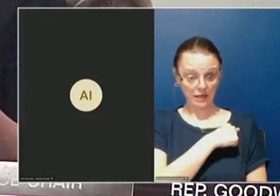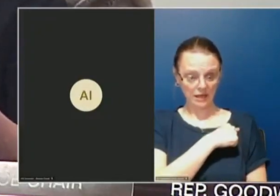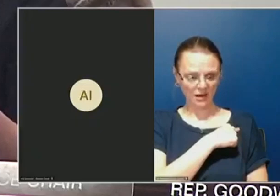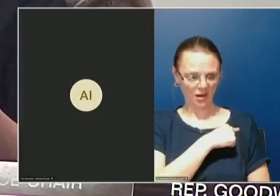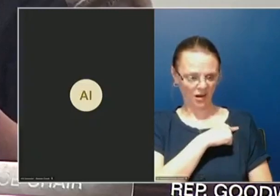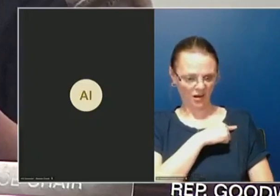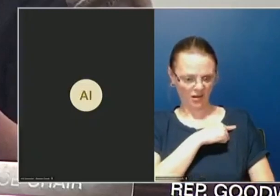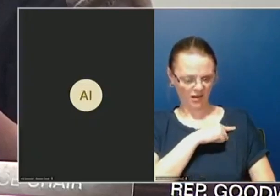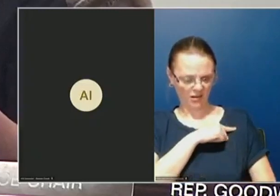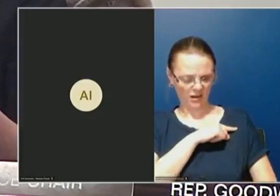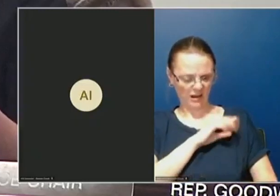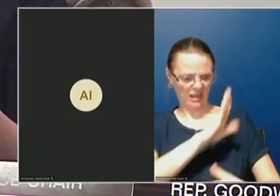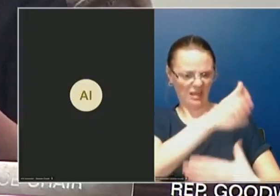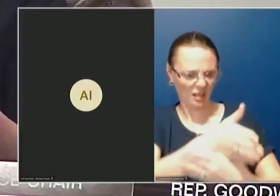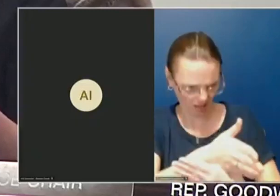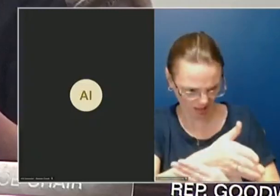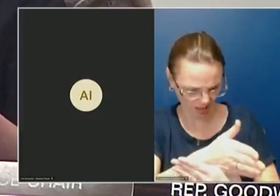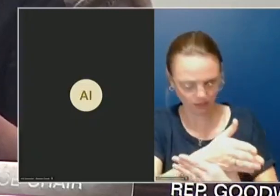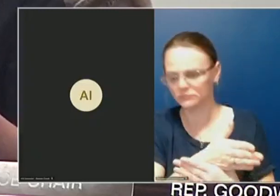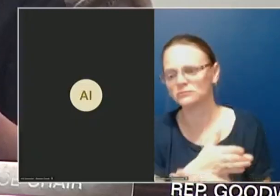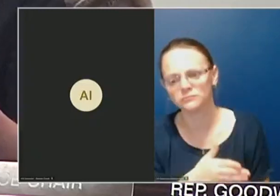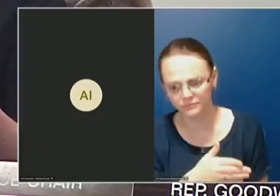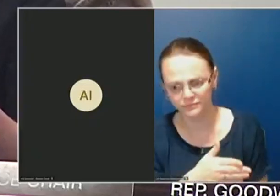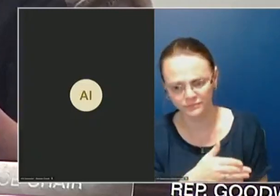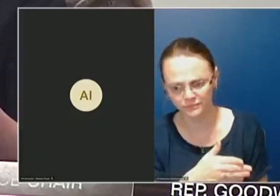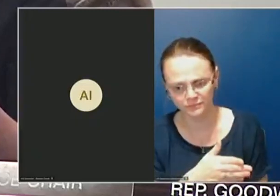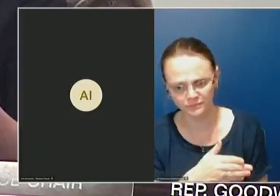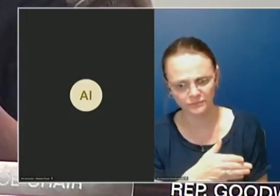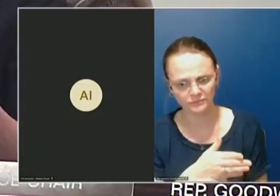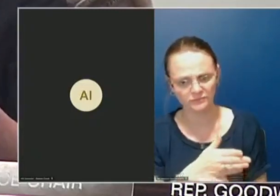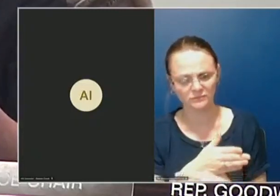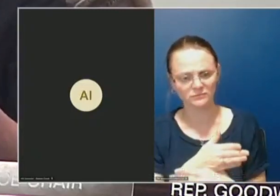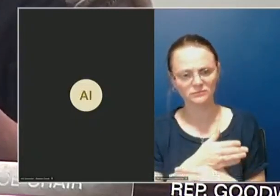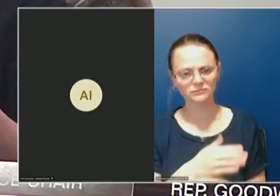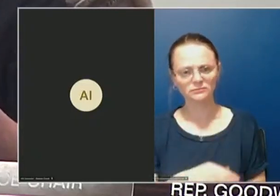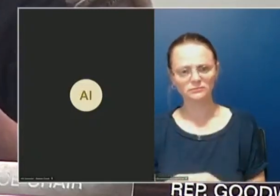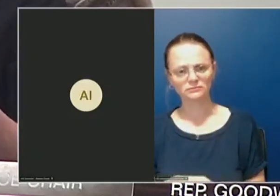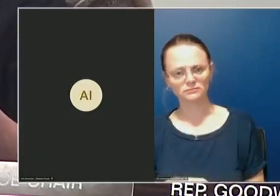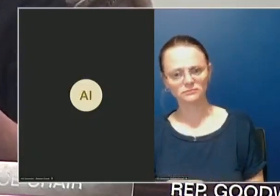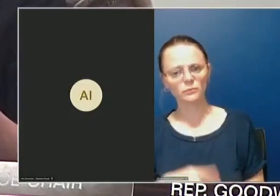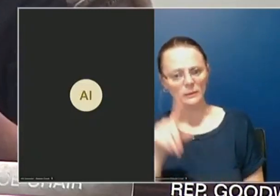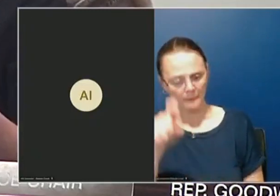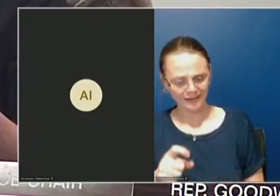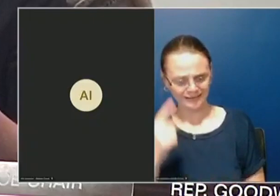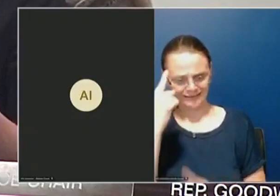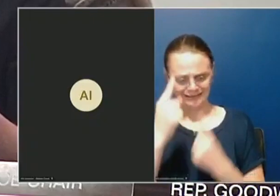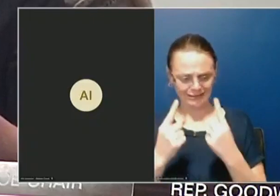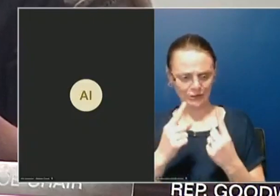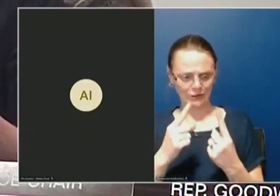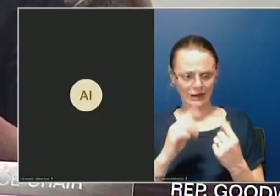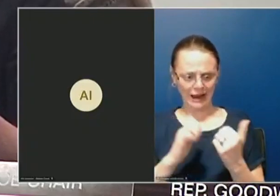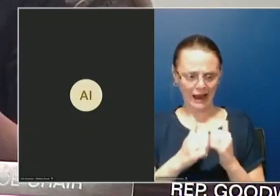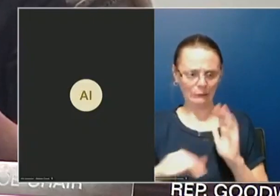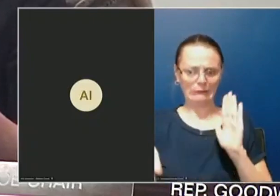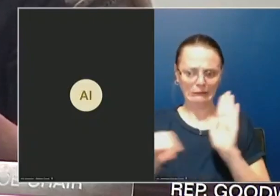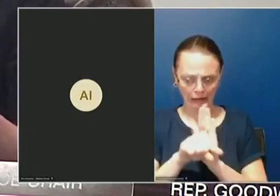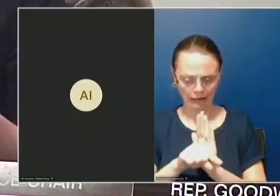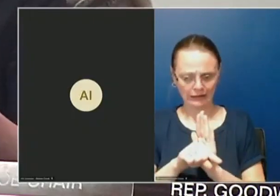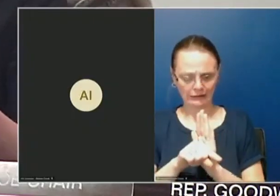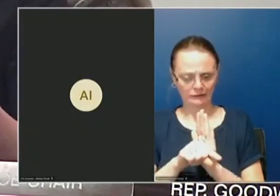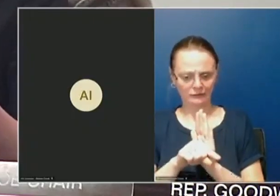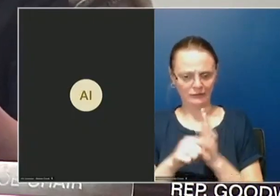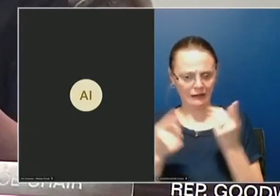we should take serious consideration of the implications of that. And we're seeing it. In